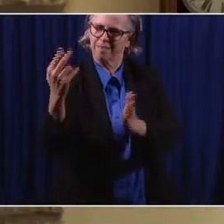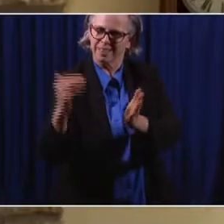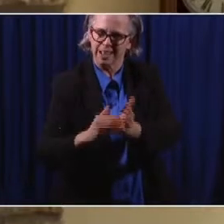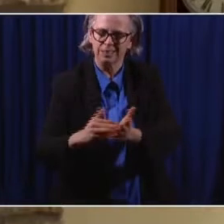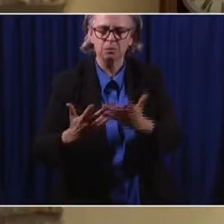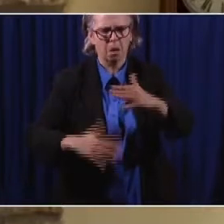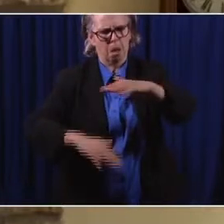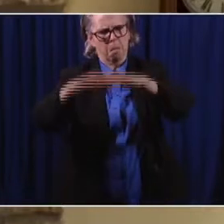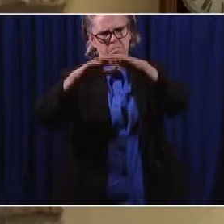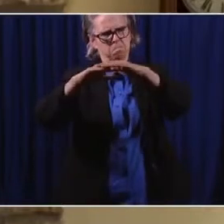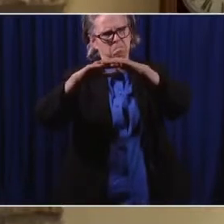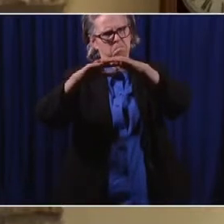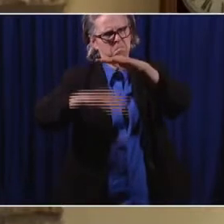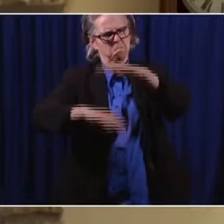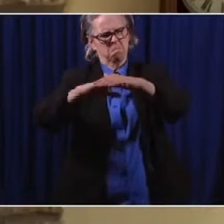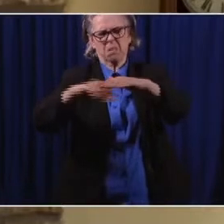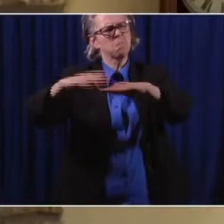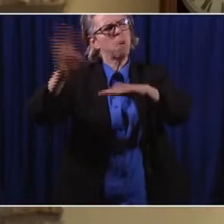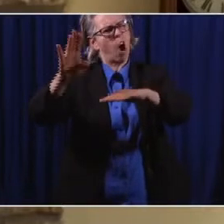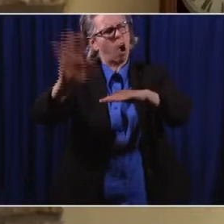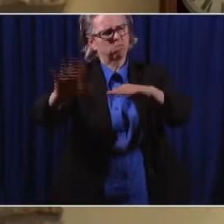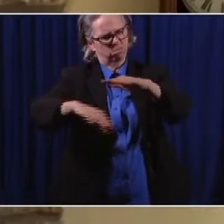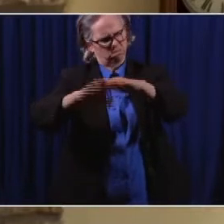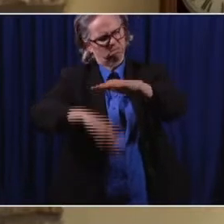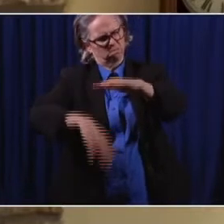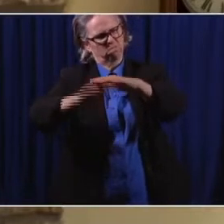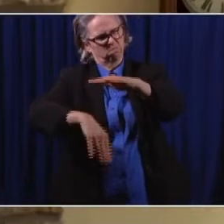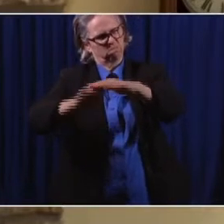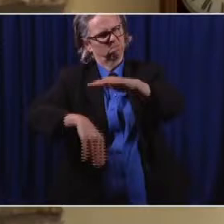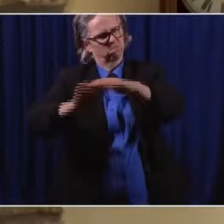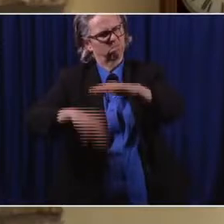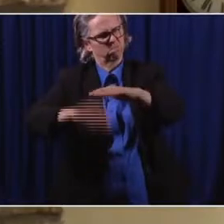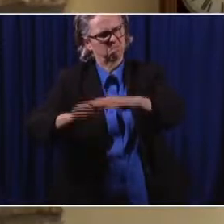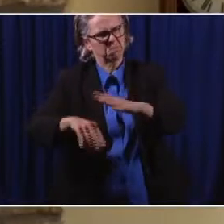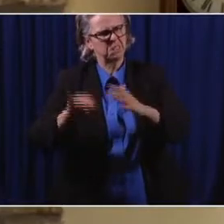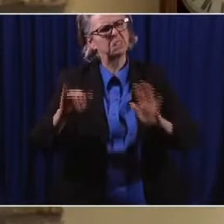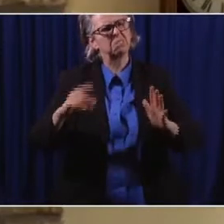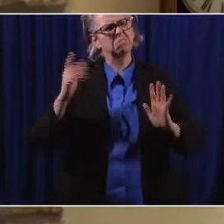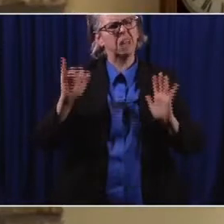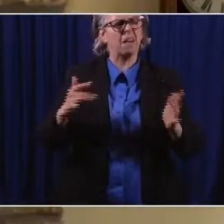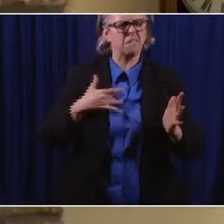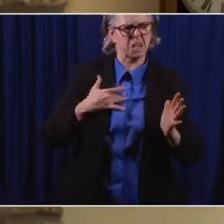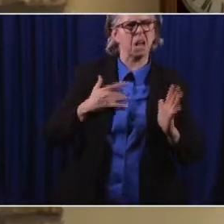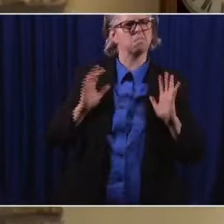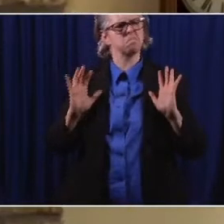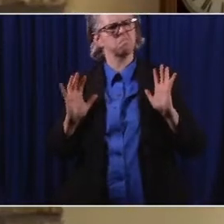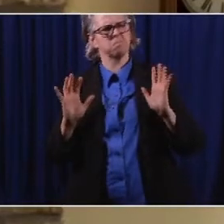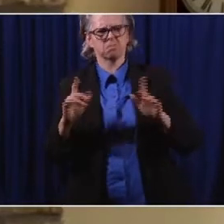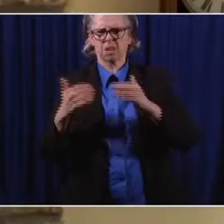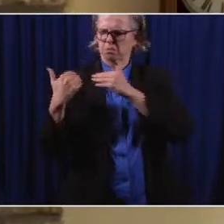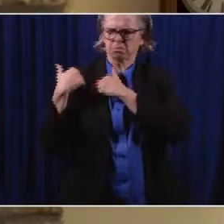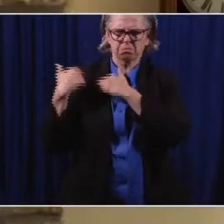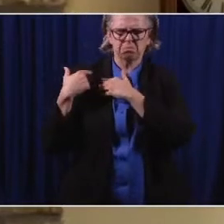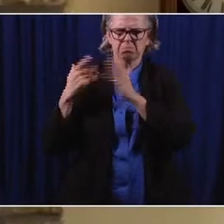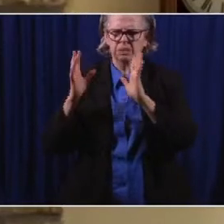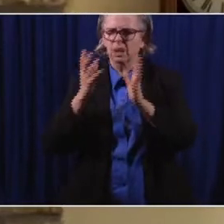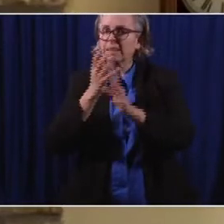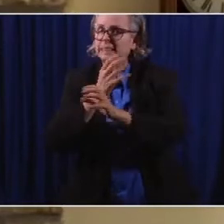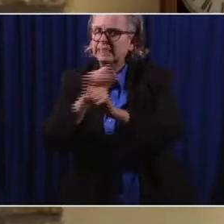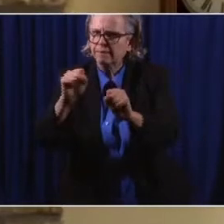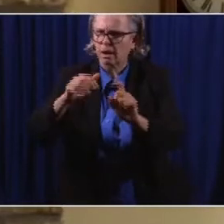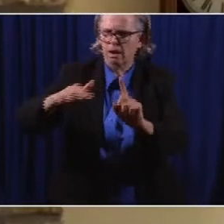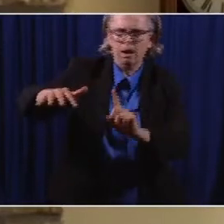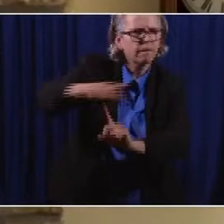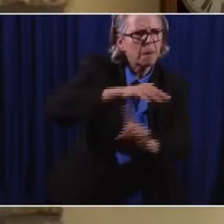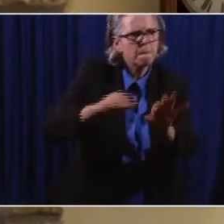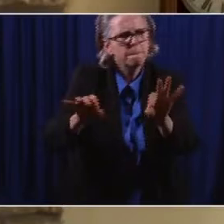going to go. Again, we have an obligation to provide a safe environment for people who go in there. They're going to be there a long